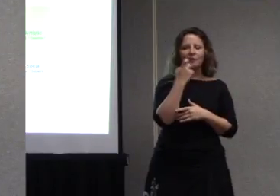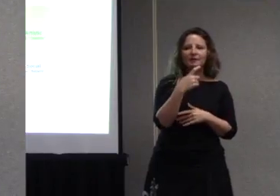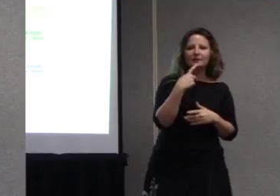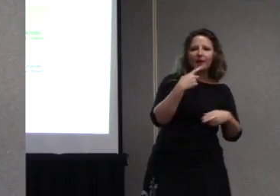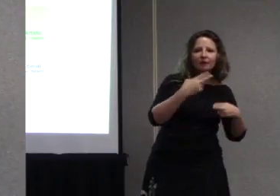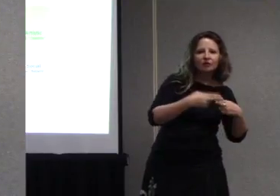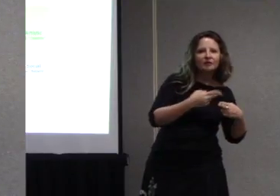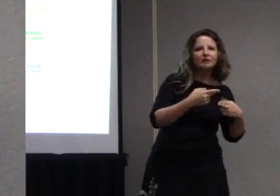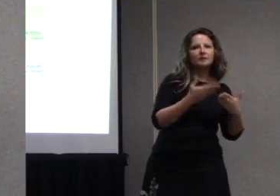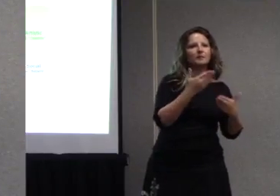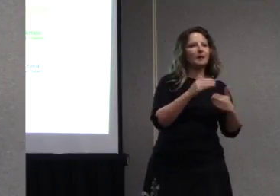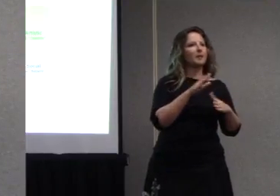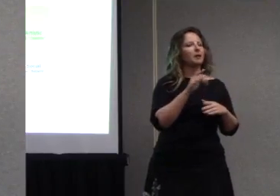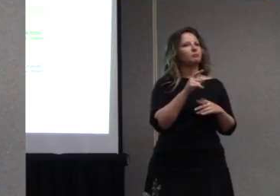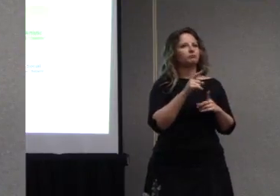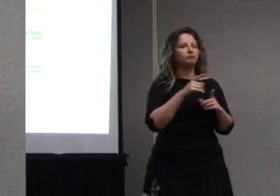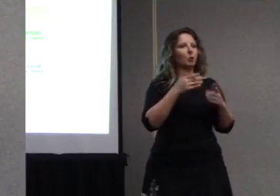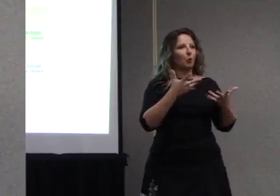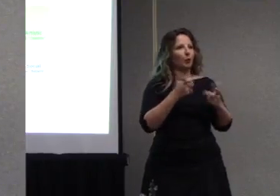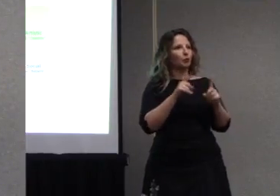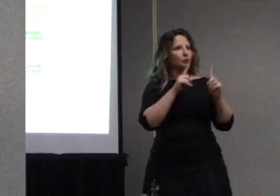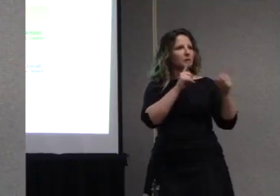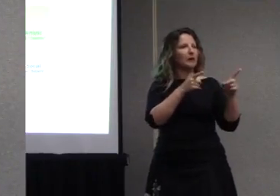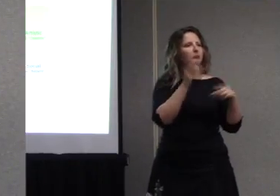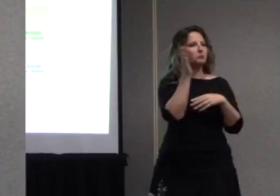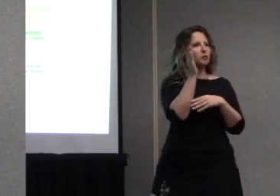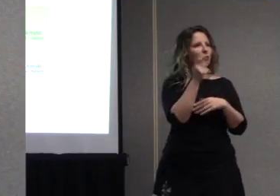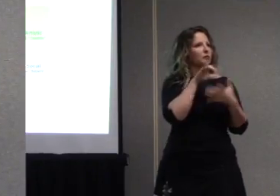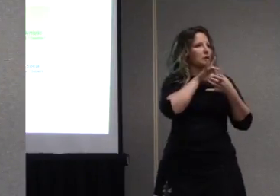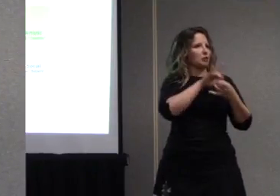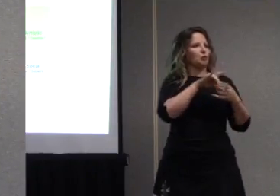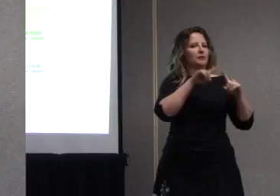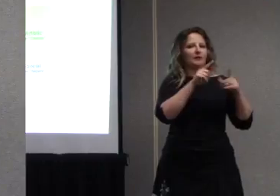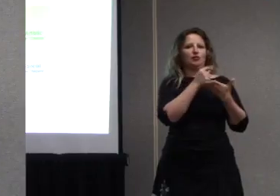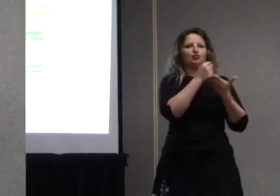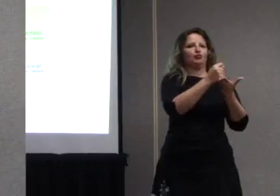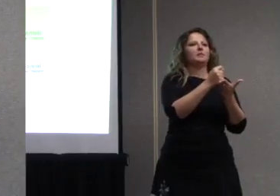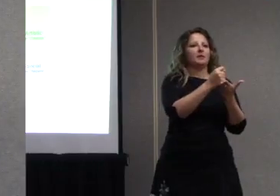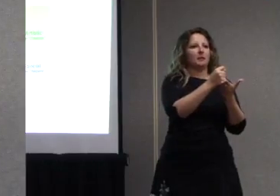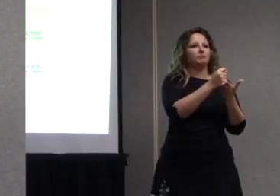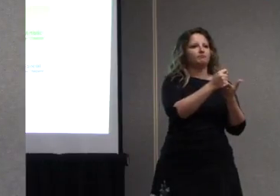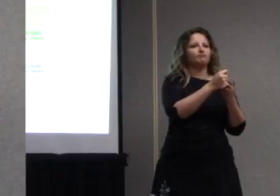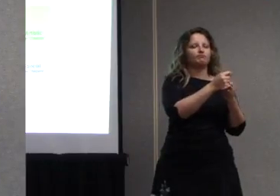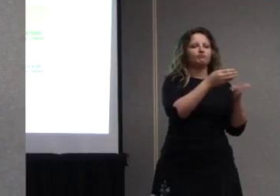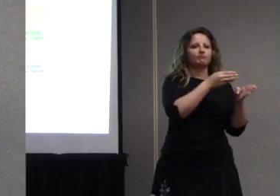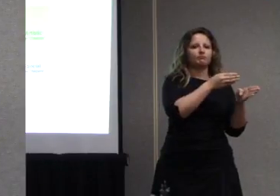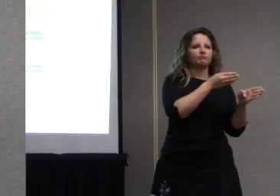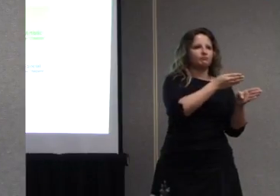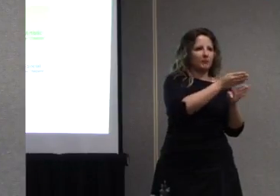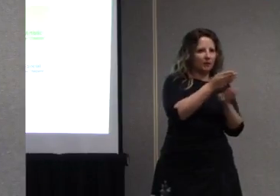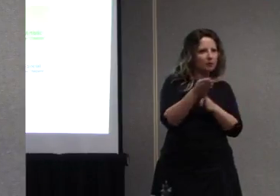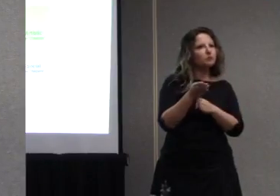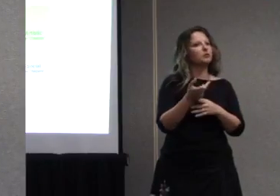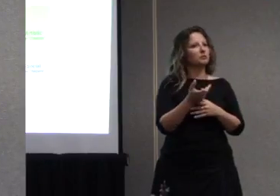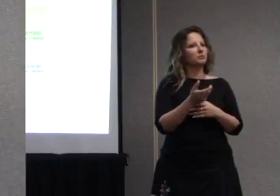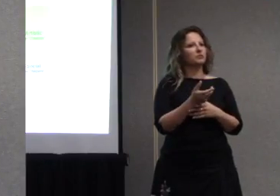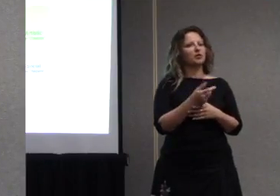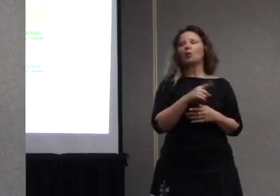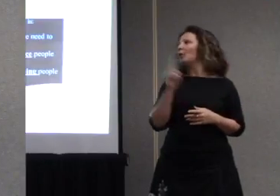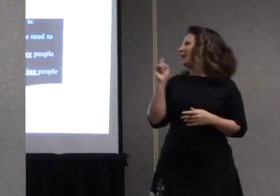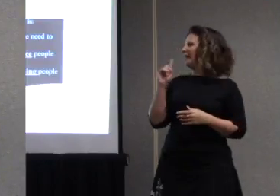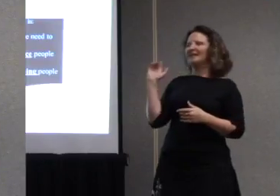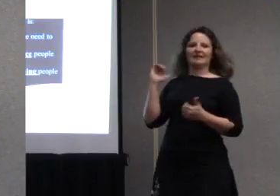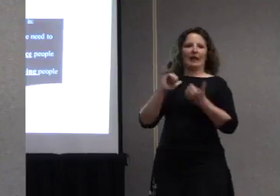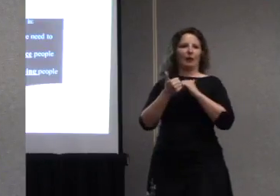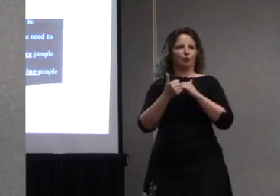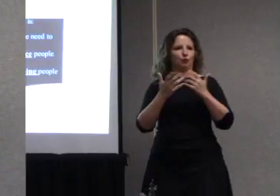like Deb was talking about different treatment methodologies and things like that. That's how this works, this RACIC code. It helps people